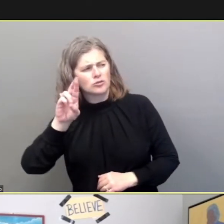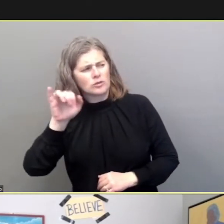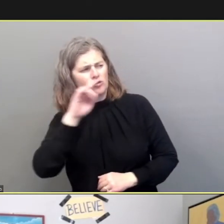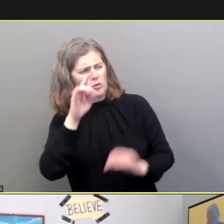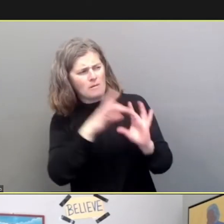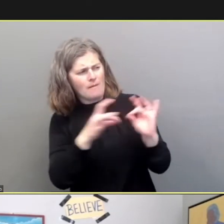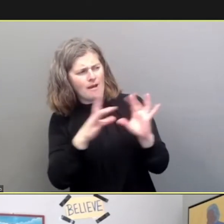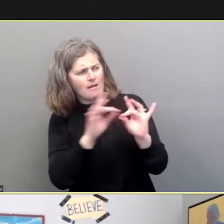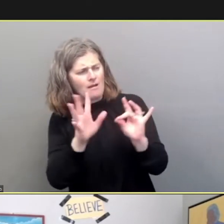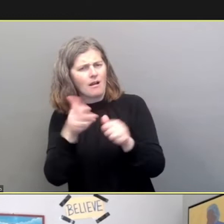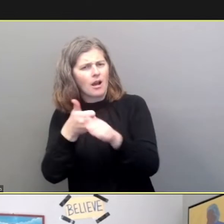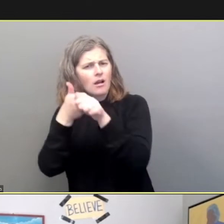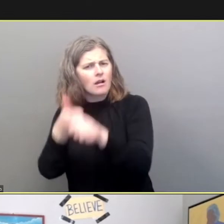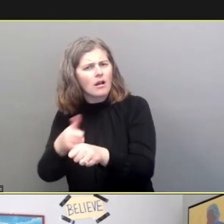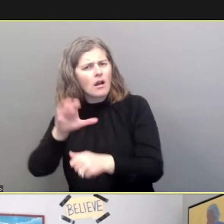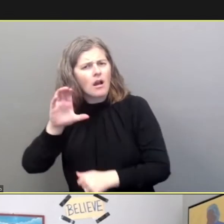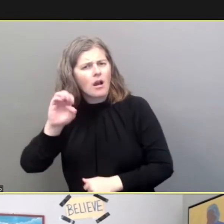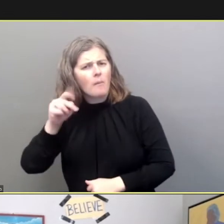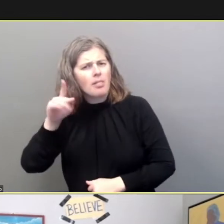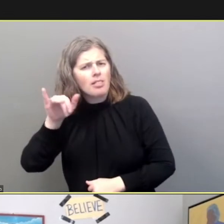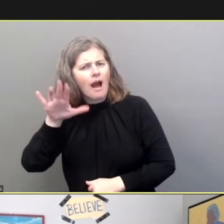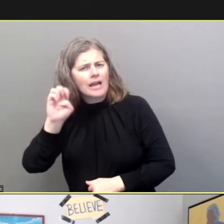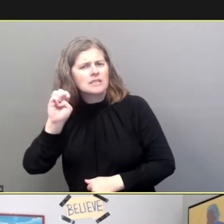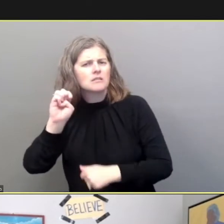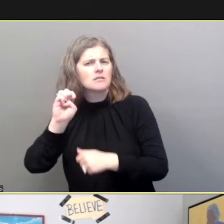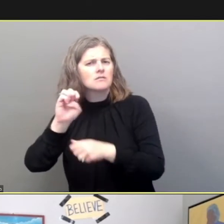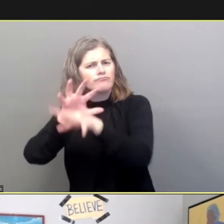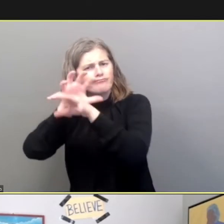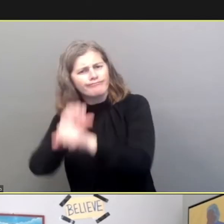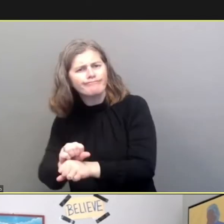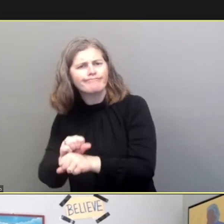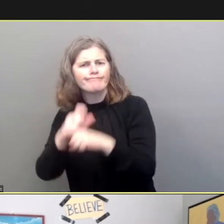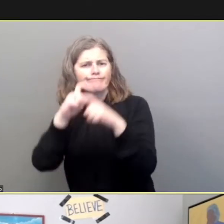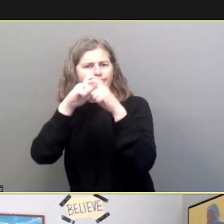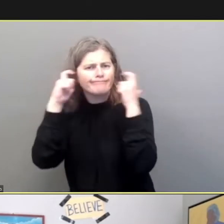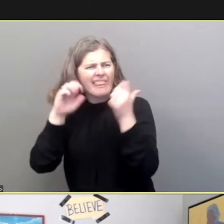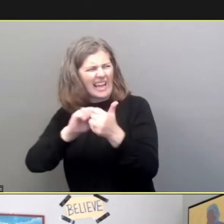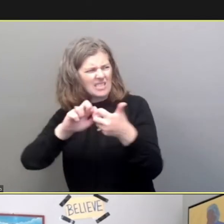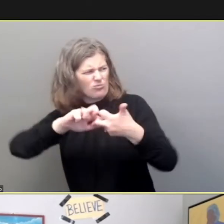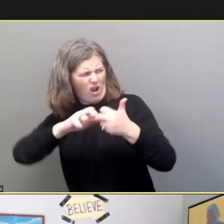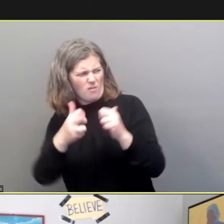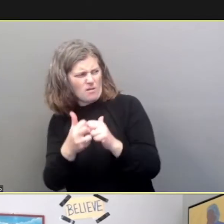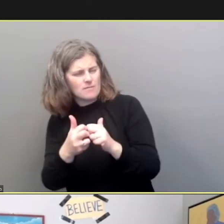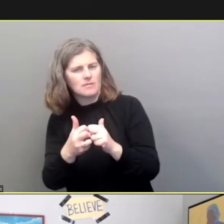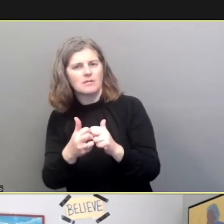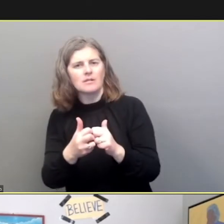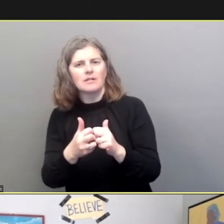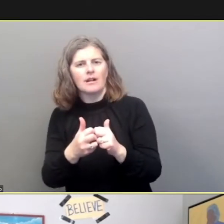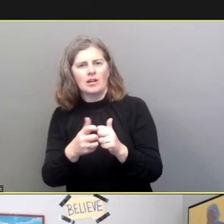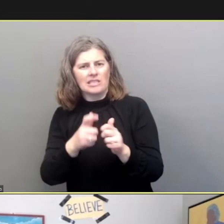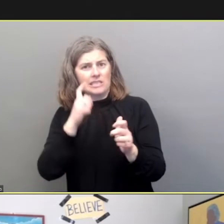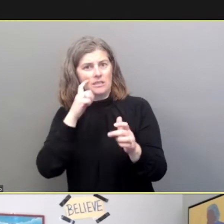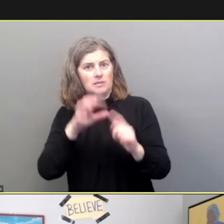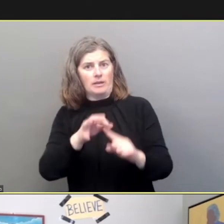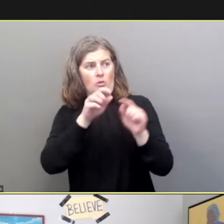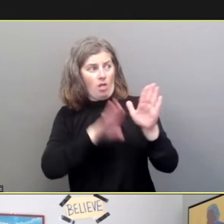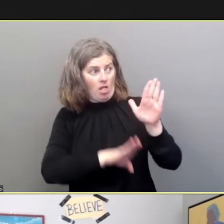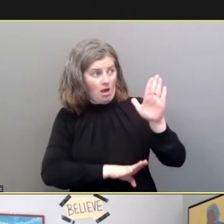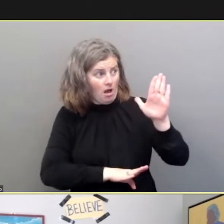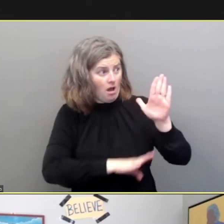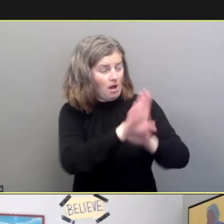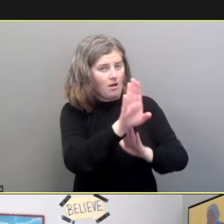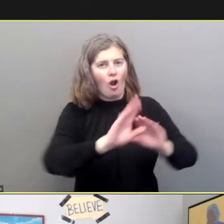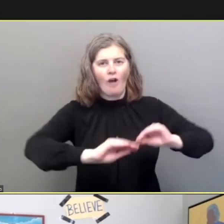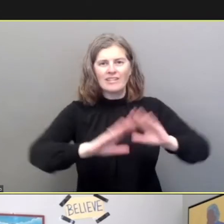maybe compliance with COVID safe practices being an issue amid this recent surge in cases. Obviously, the state's current